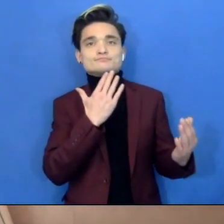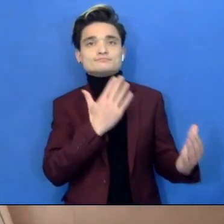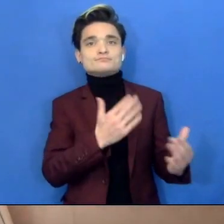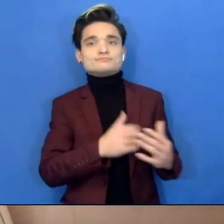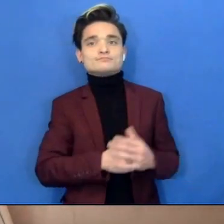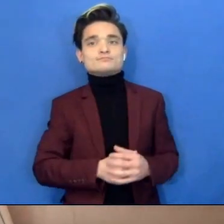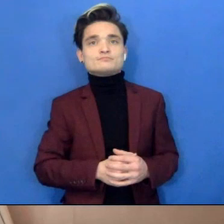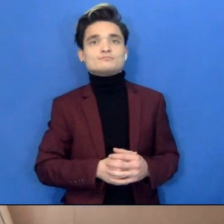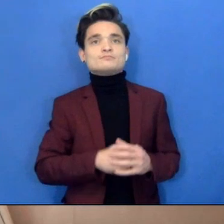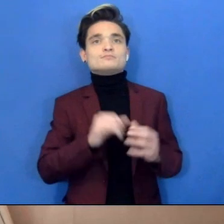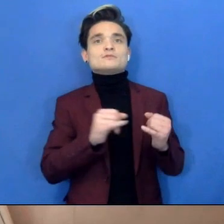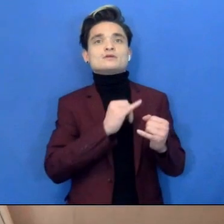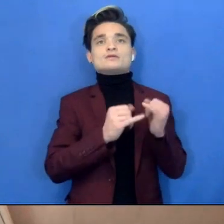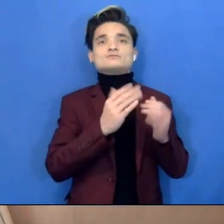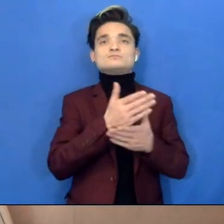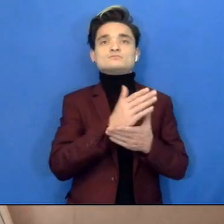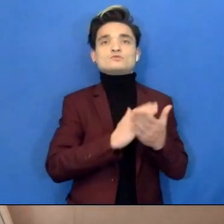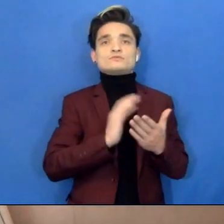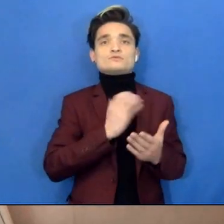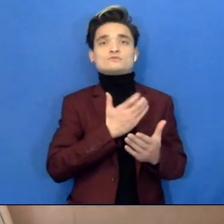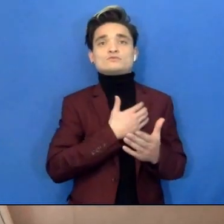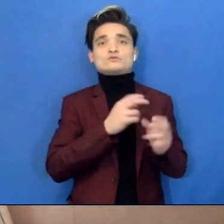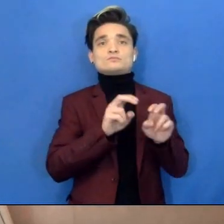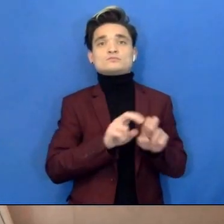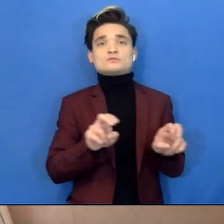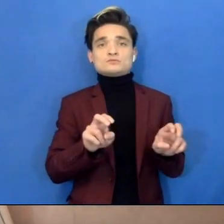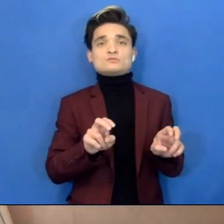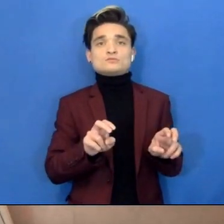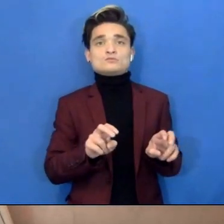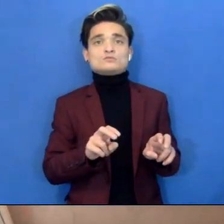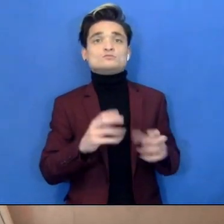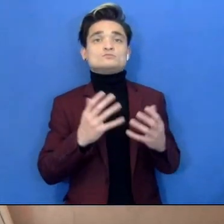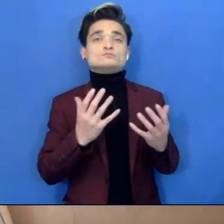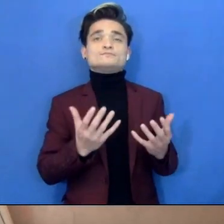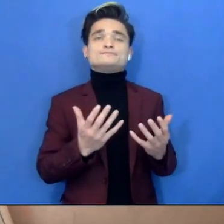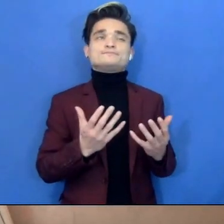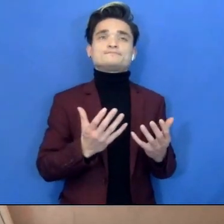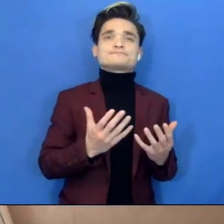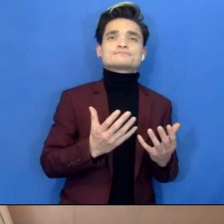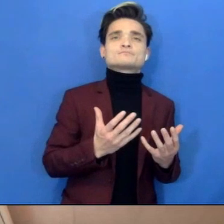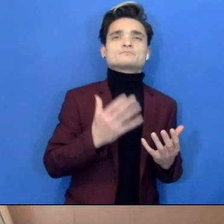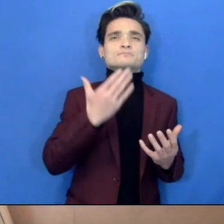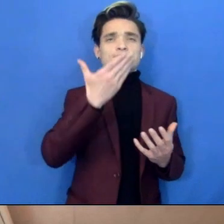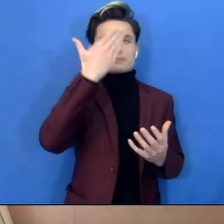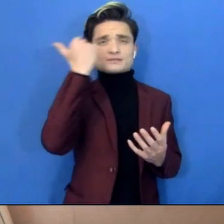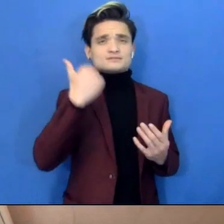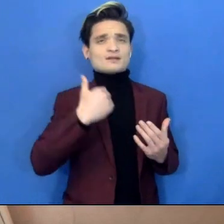which is exactly related to this. So, because different languages for many reasons. So Felipe